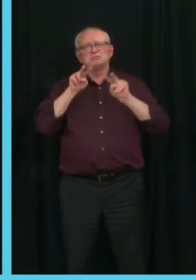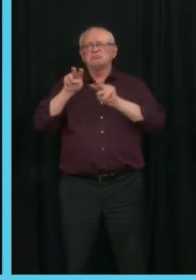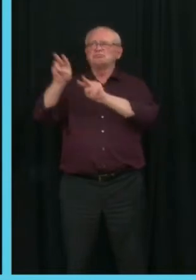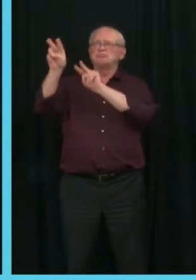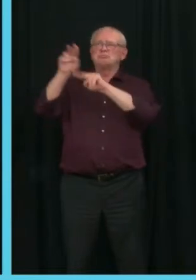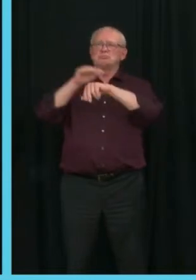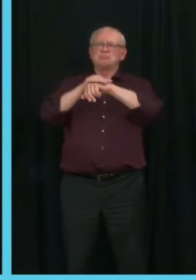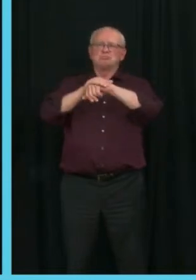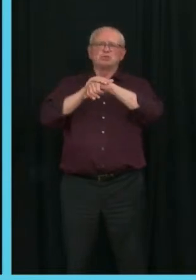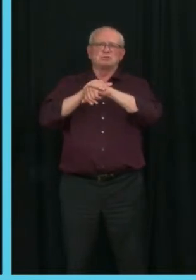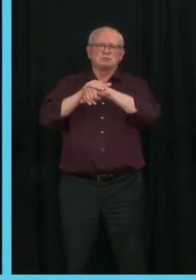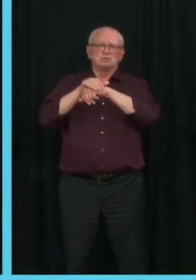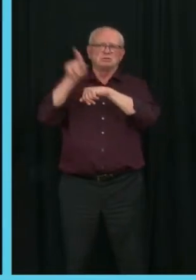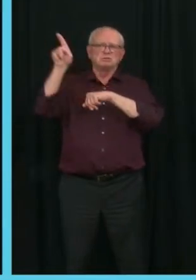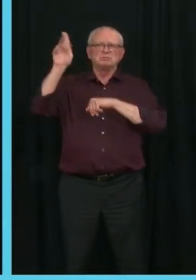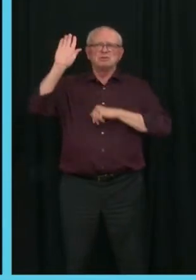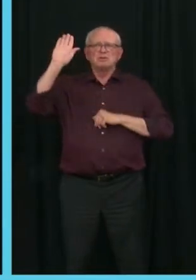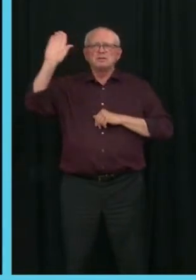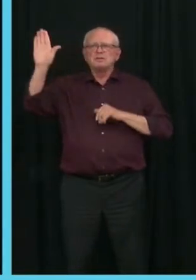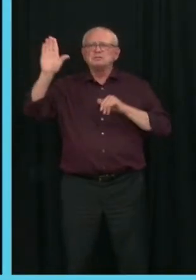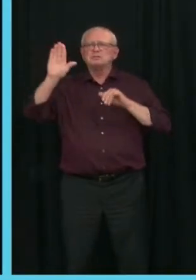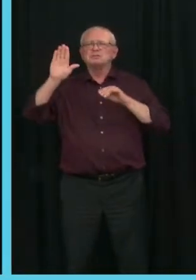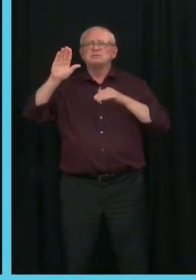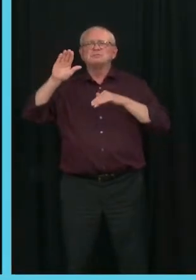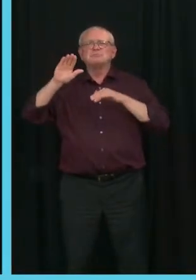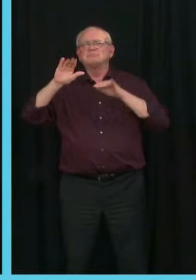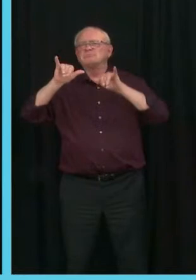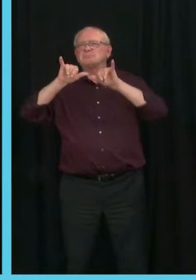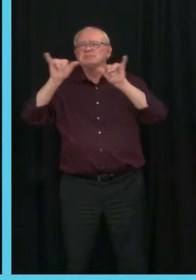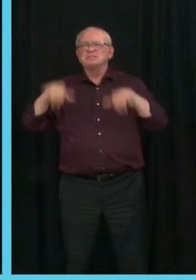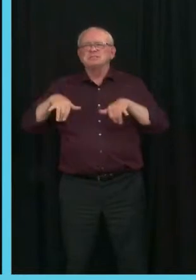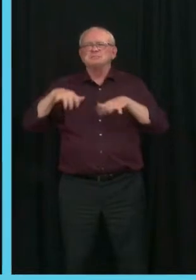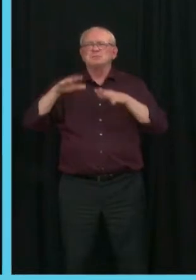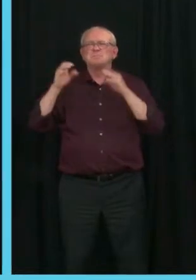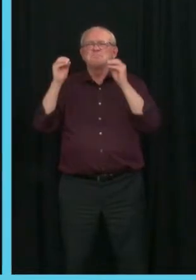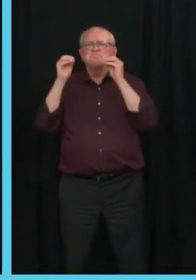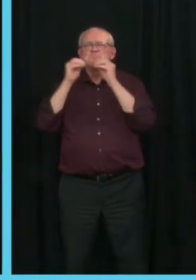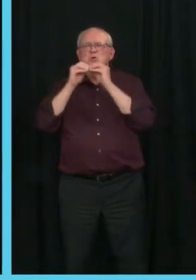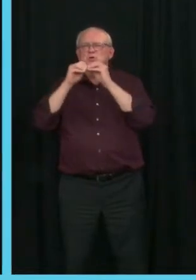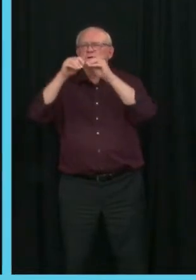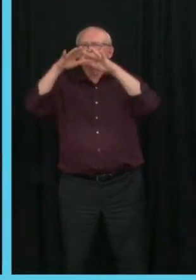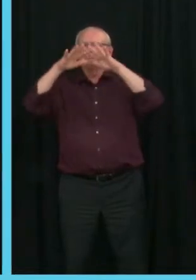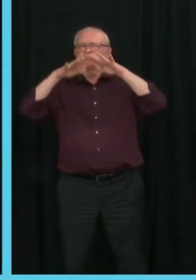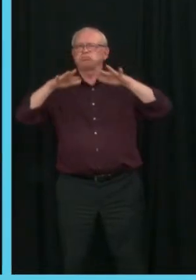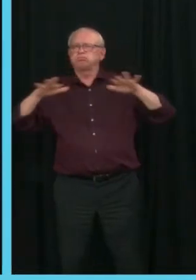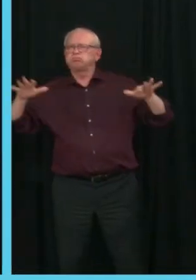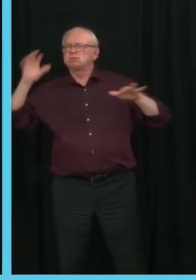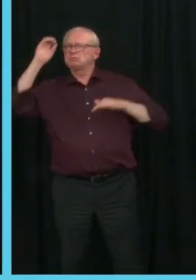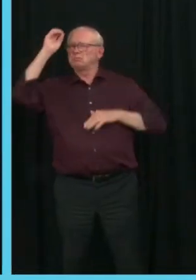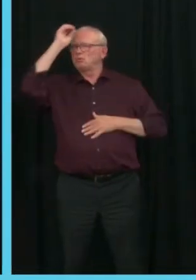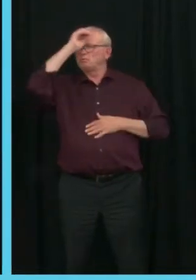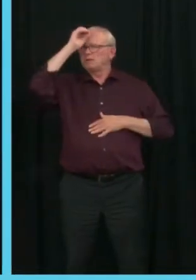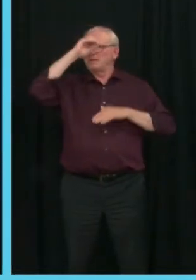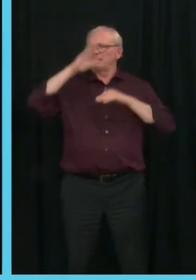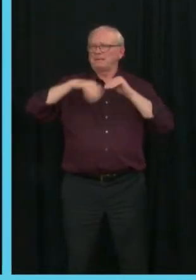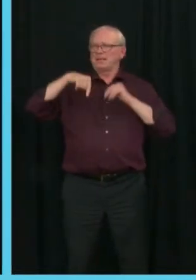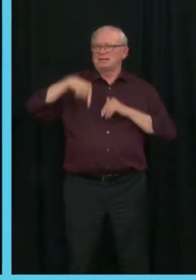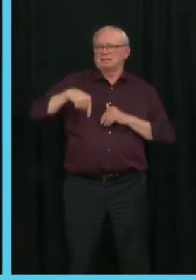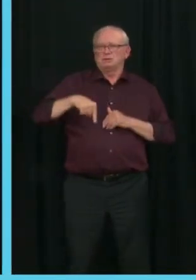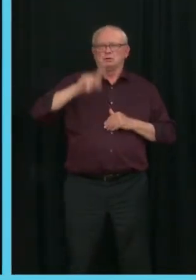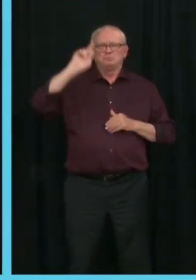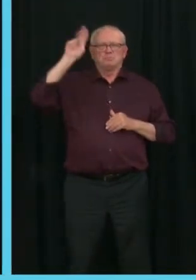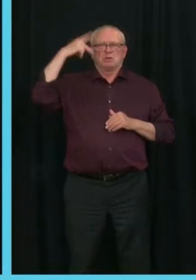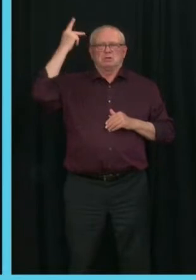range for views than is typically the case in Canadian legislatures. Having said that,